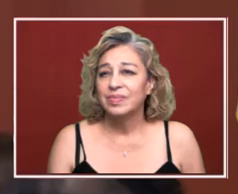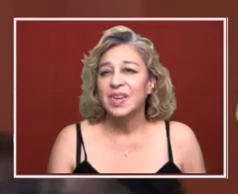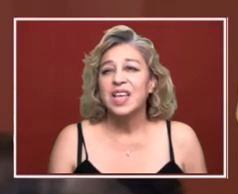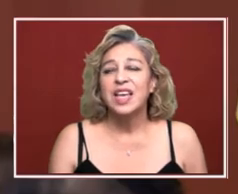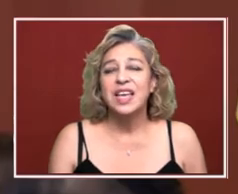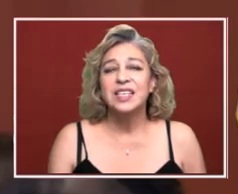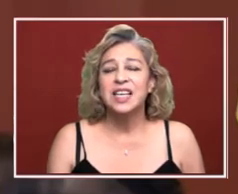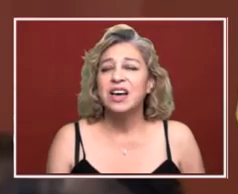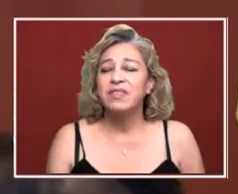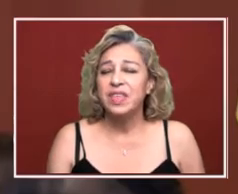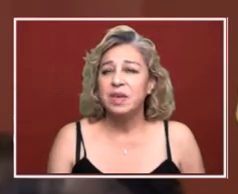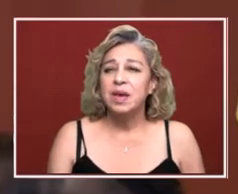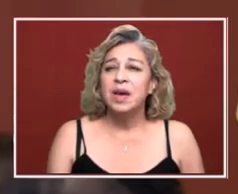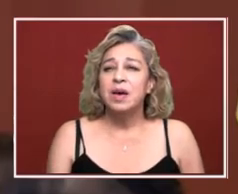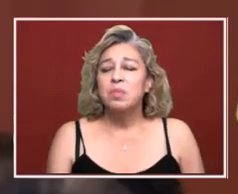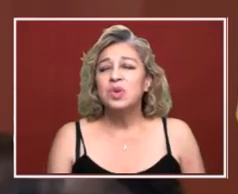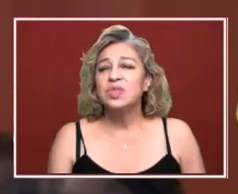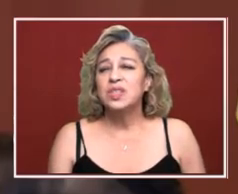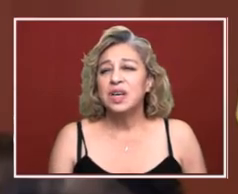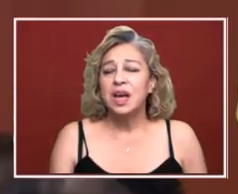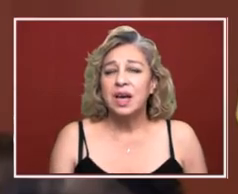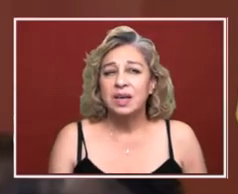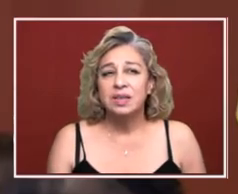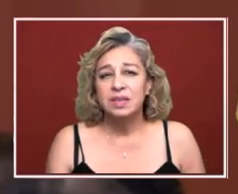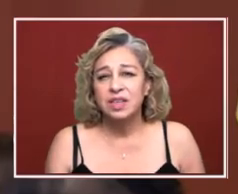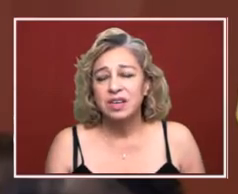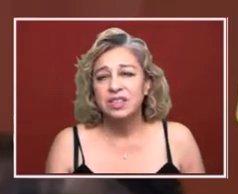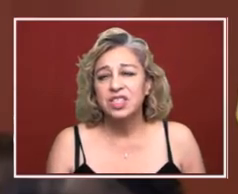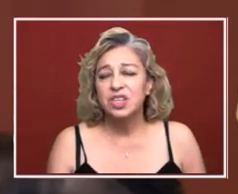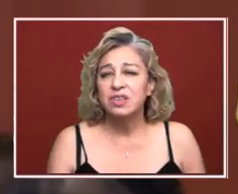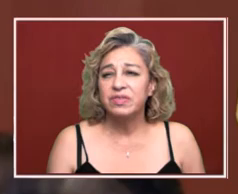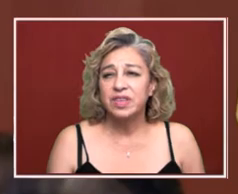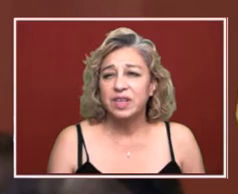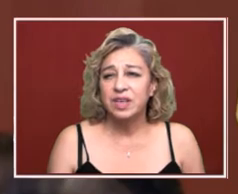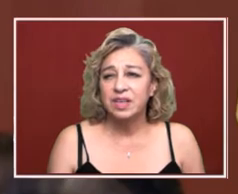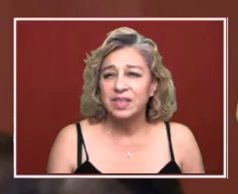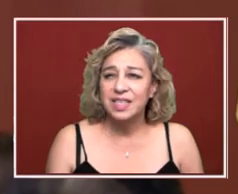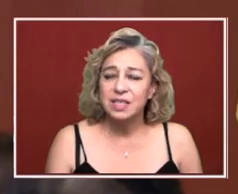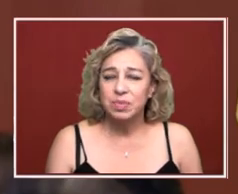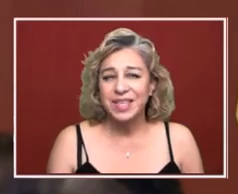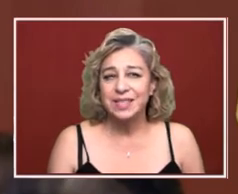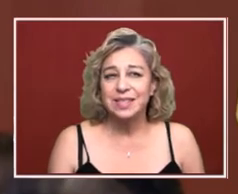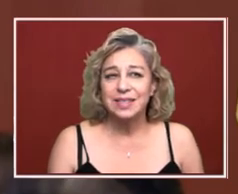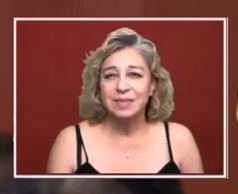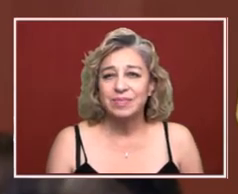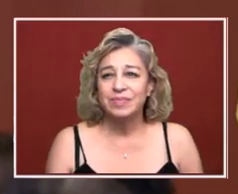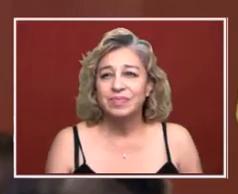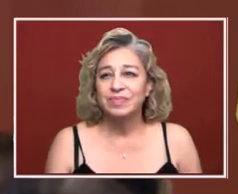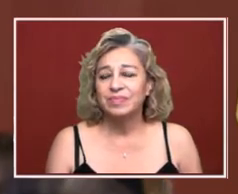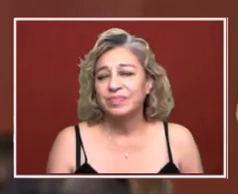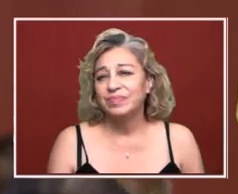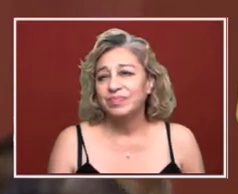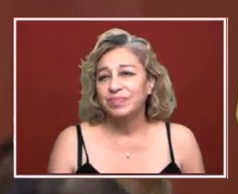conservadas. Is of the most conserved